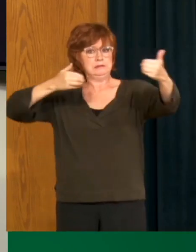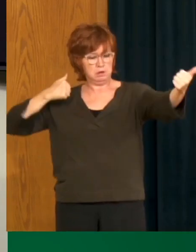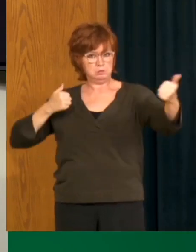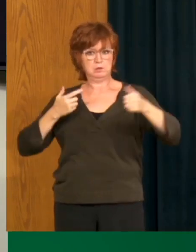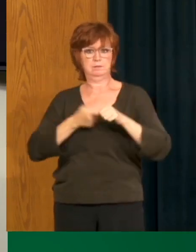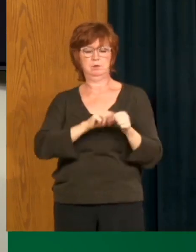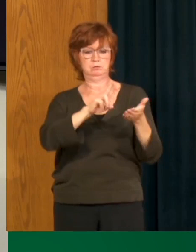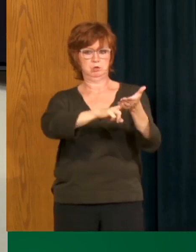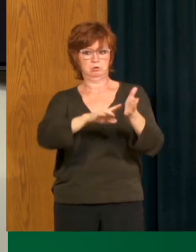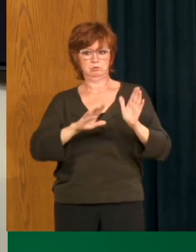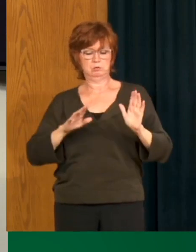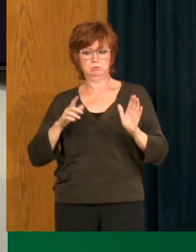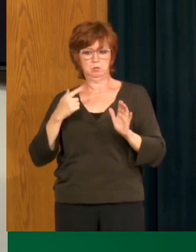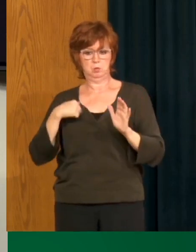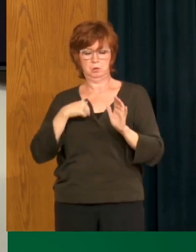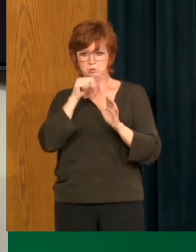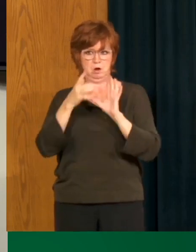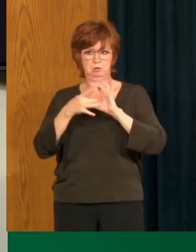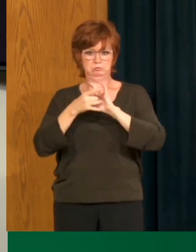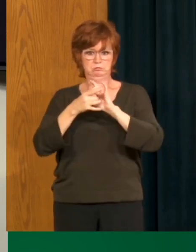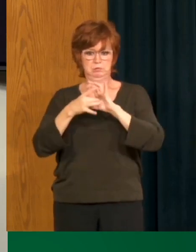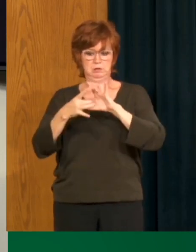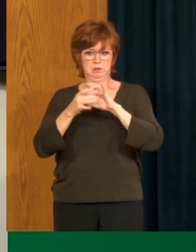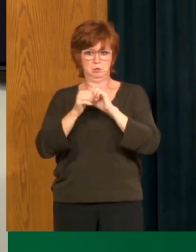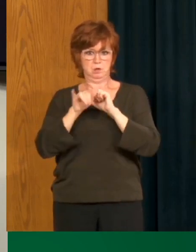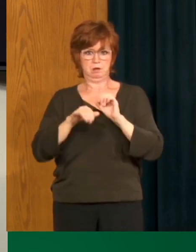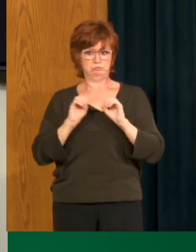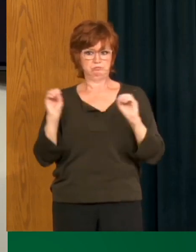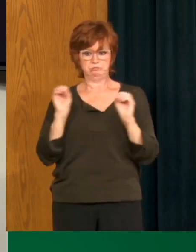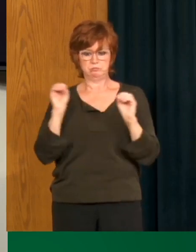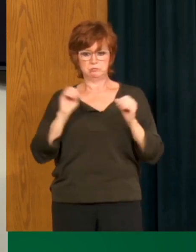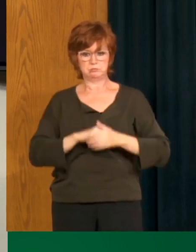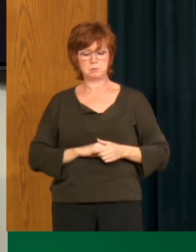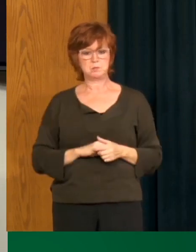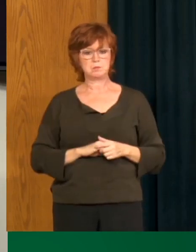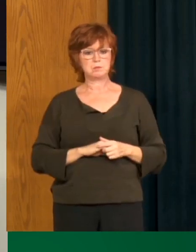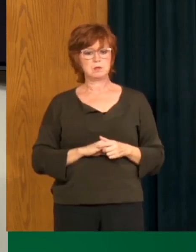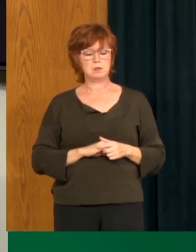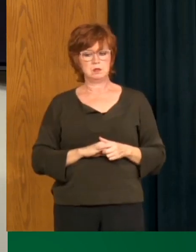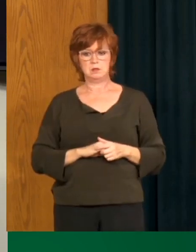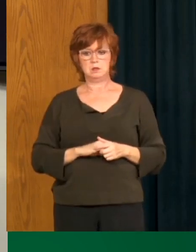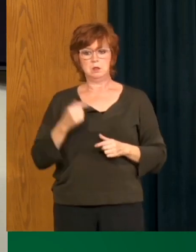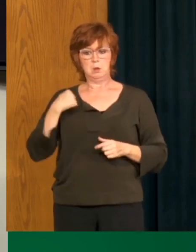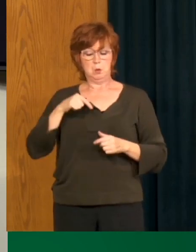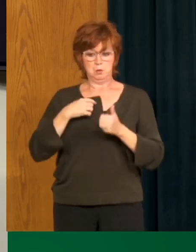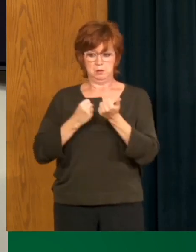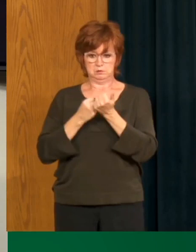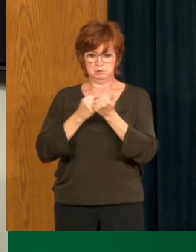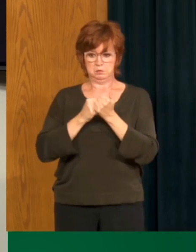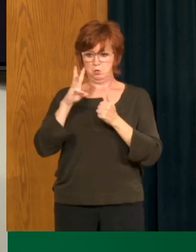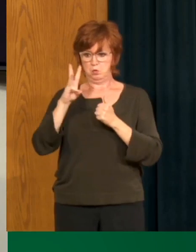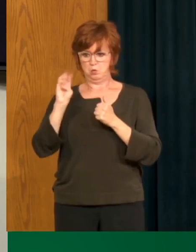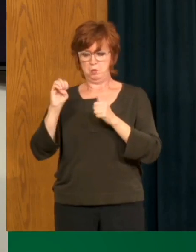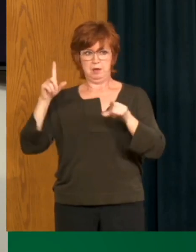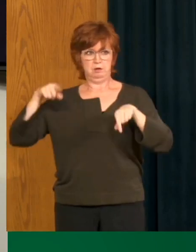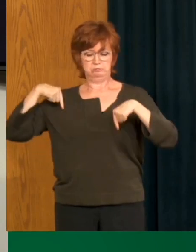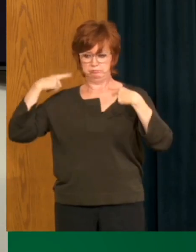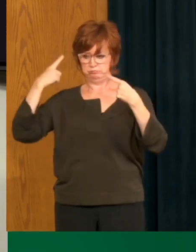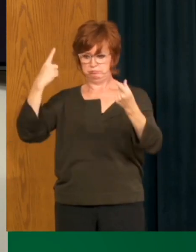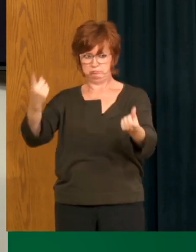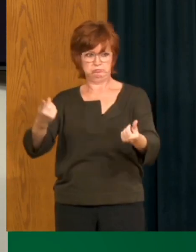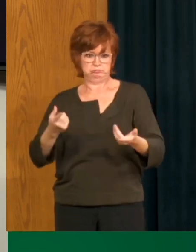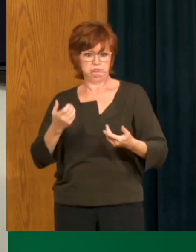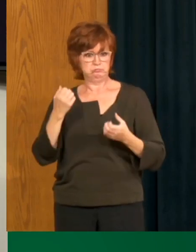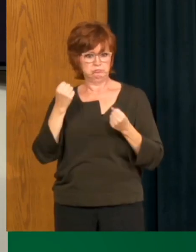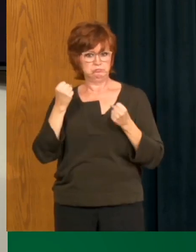are not tied in any way. As we've been involved with being supportive of the We Foundation for be a number of